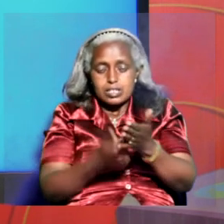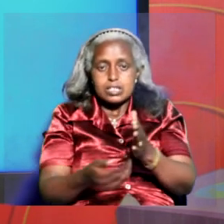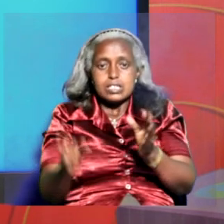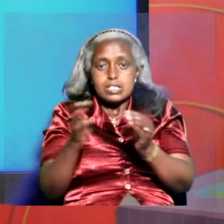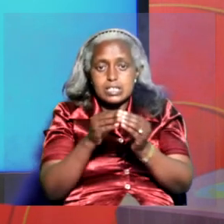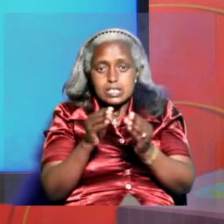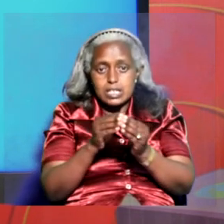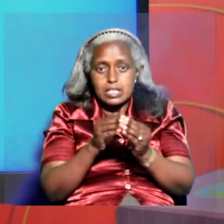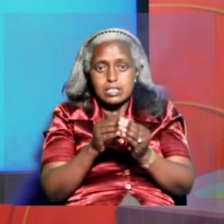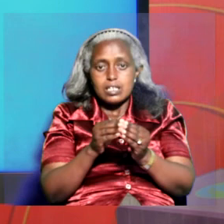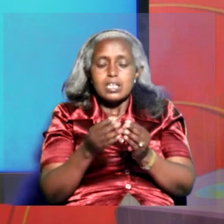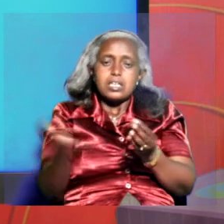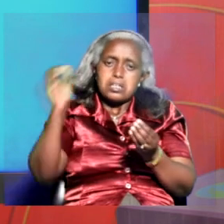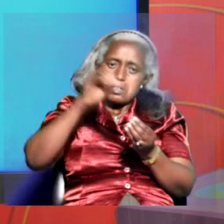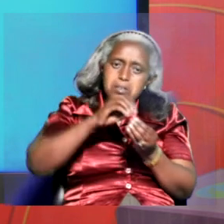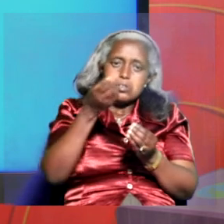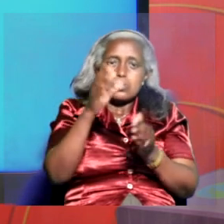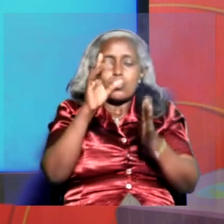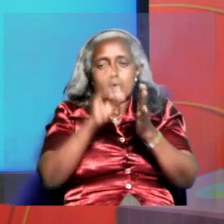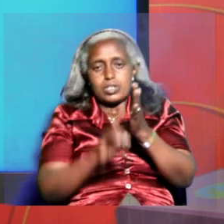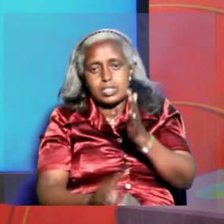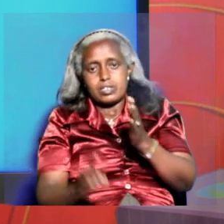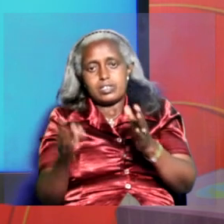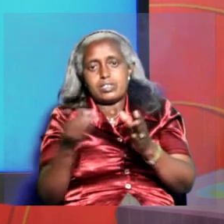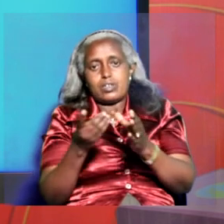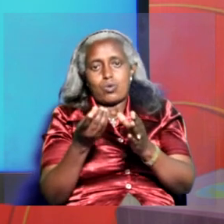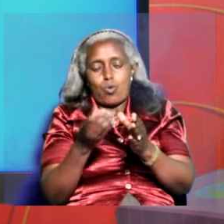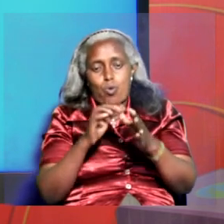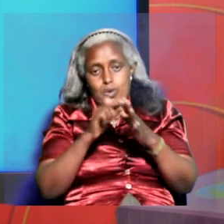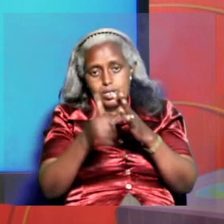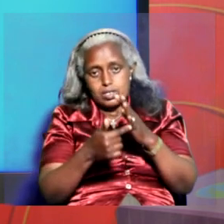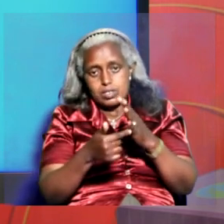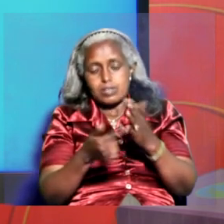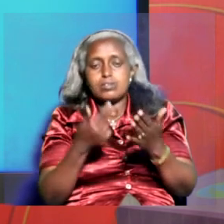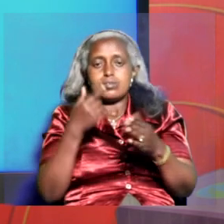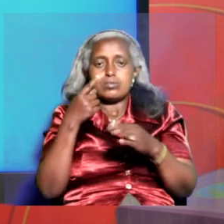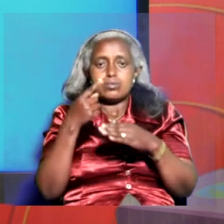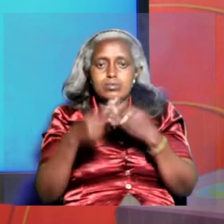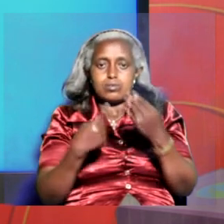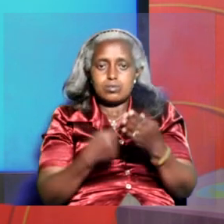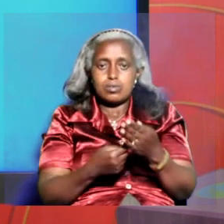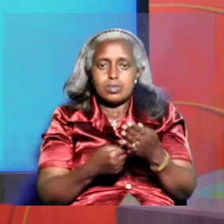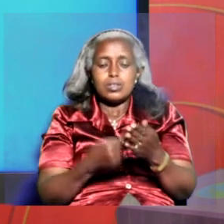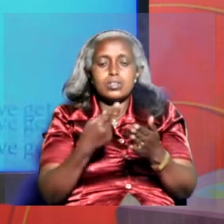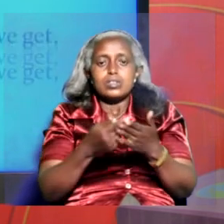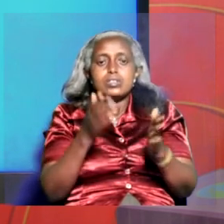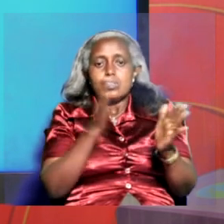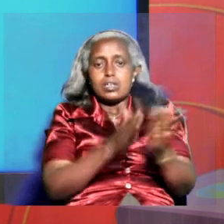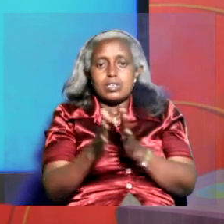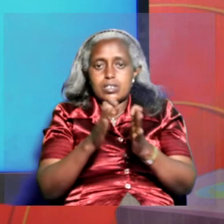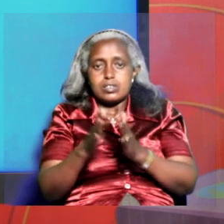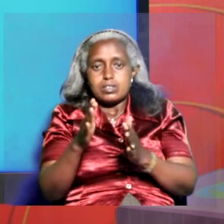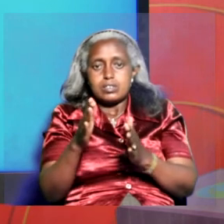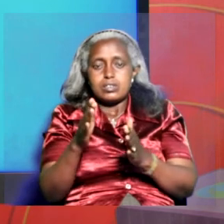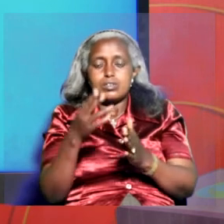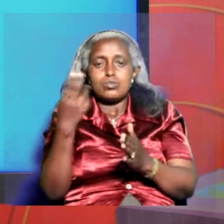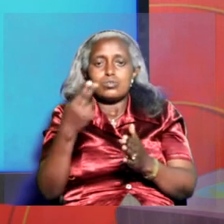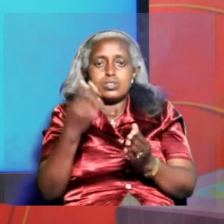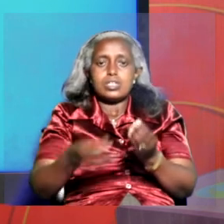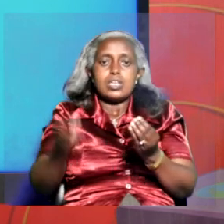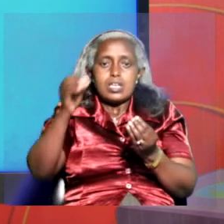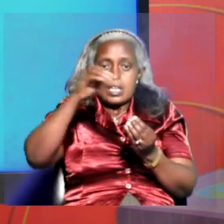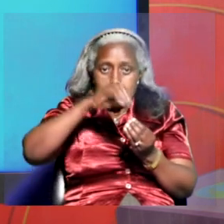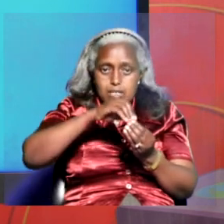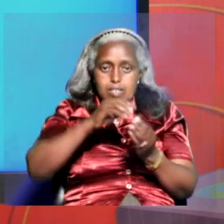in either in increasing or decreasing order. So let's arrange using